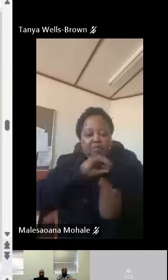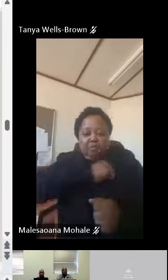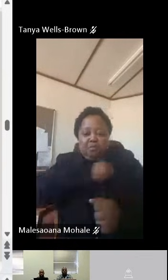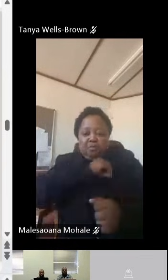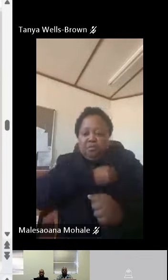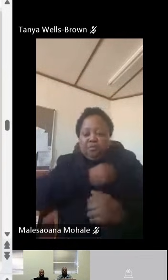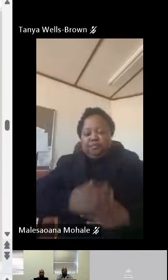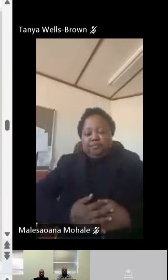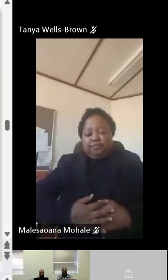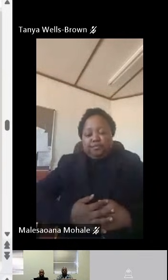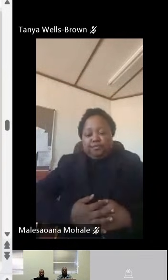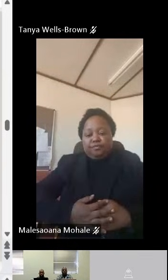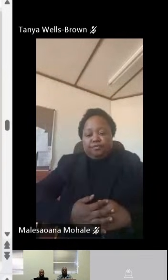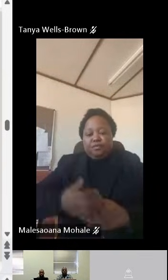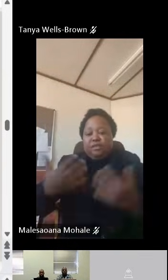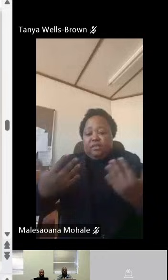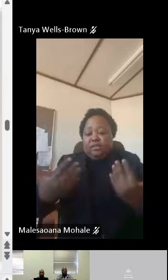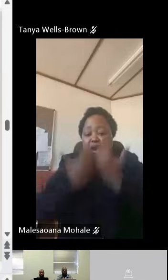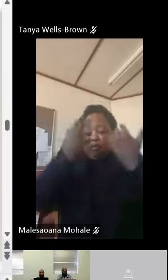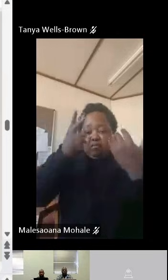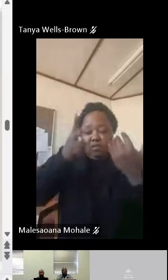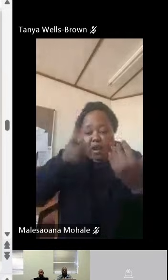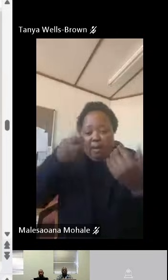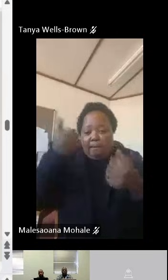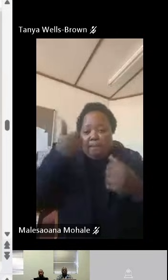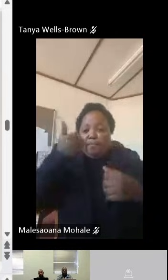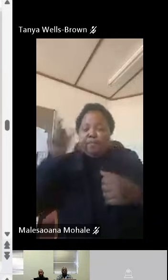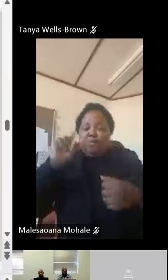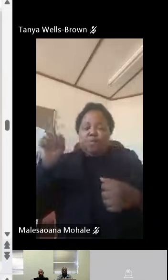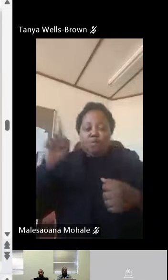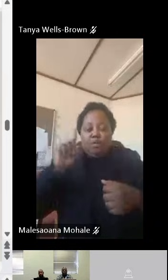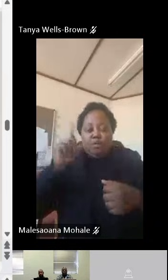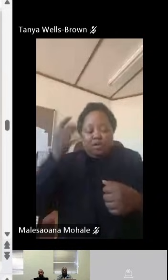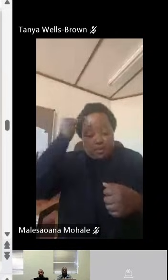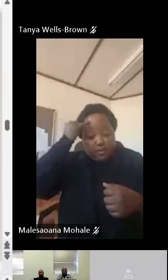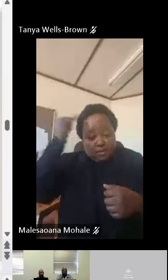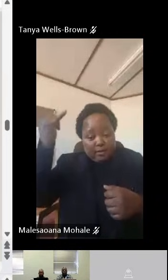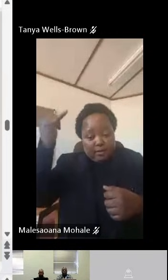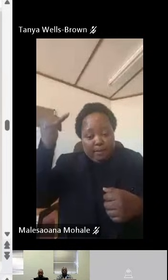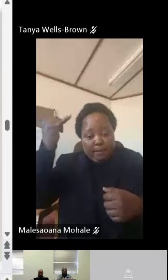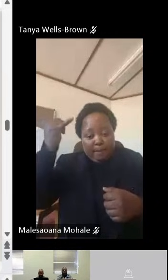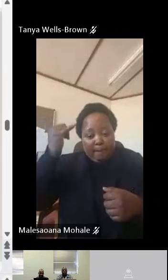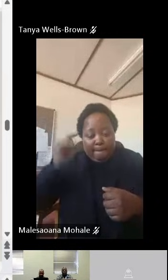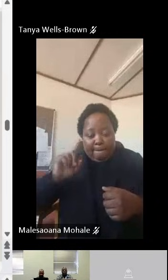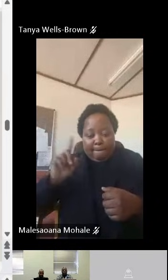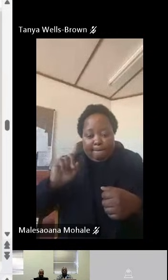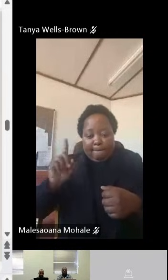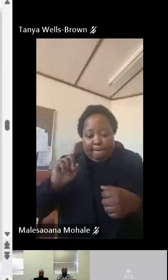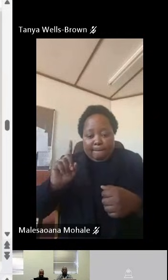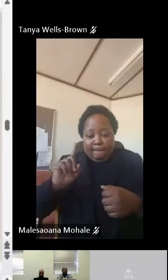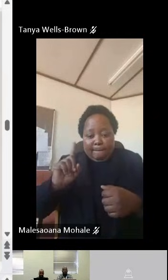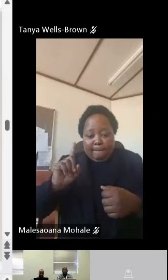And the other challenge is the issue of